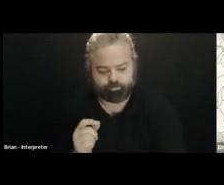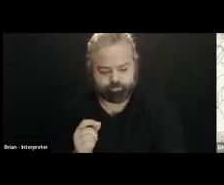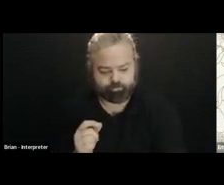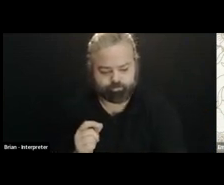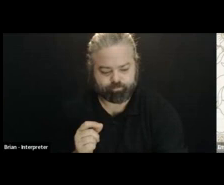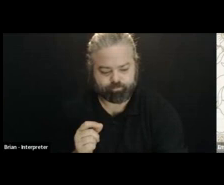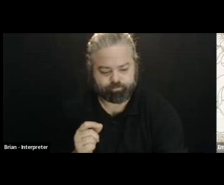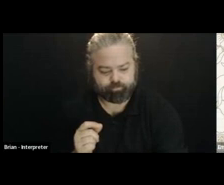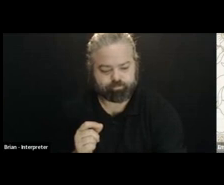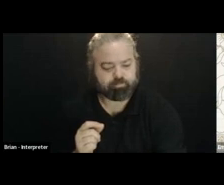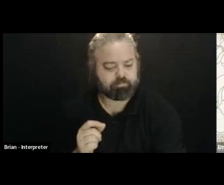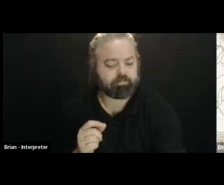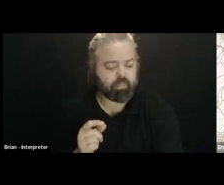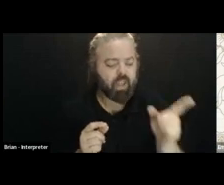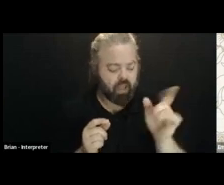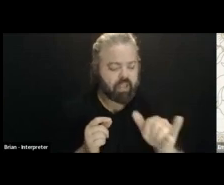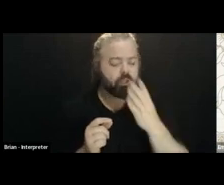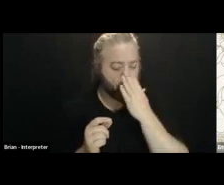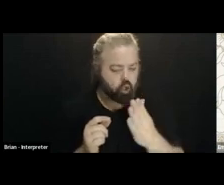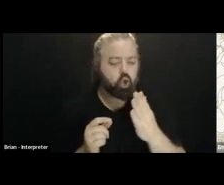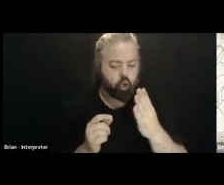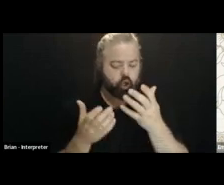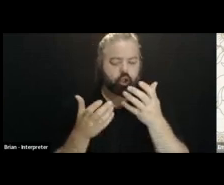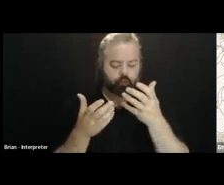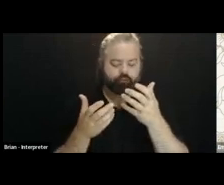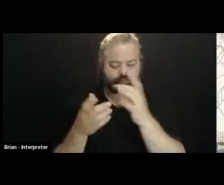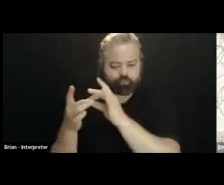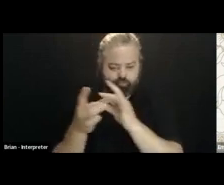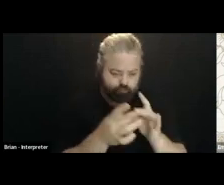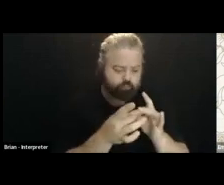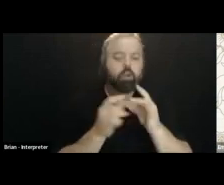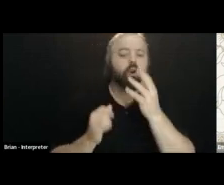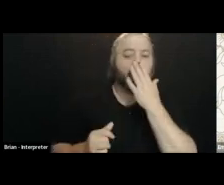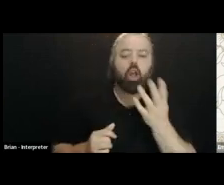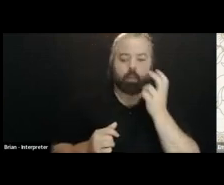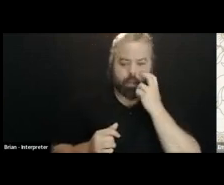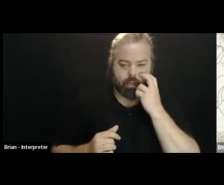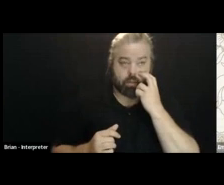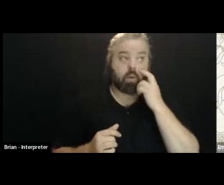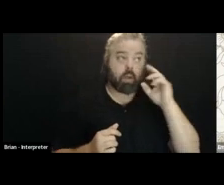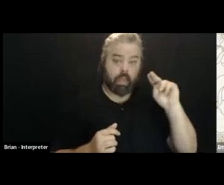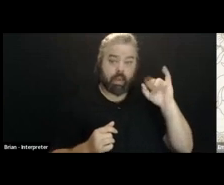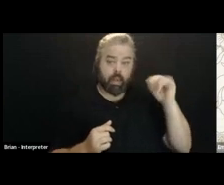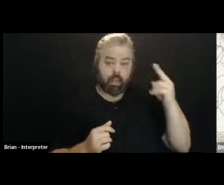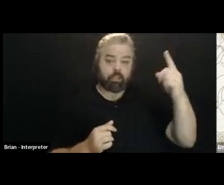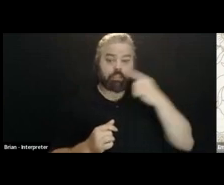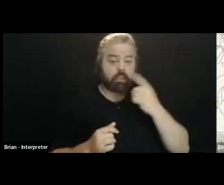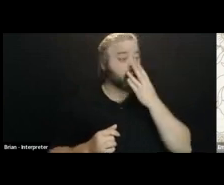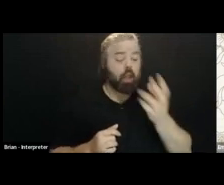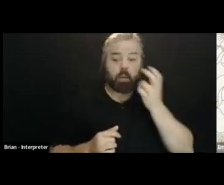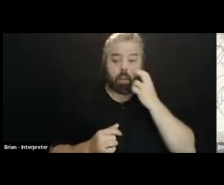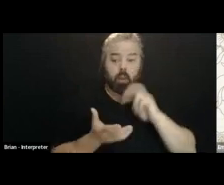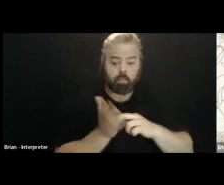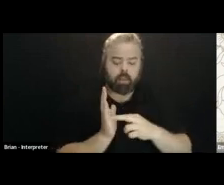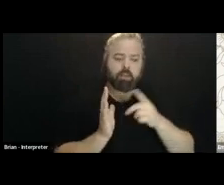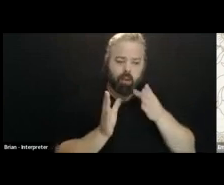That sort of is a good segue into color blindness. So according to the NIH, color blindness is defined as having trouble discerning